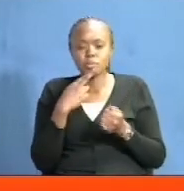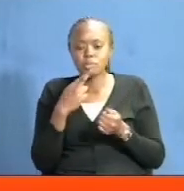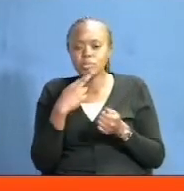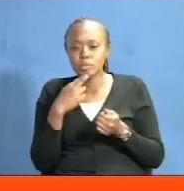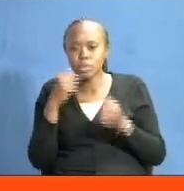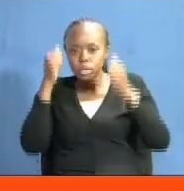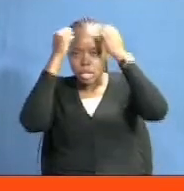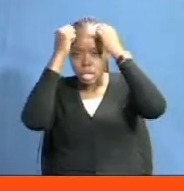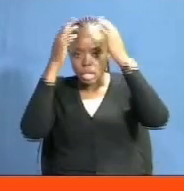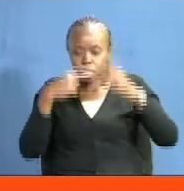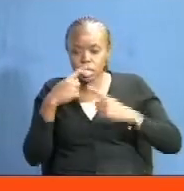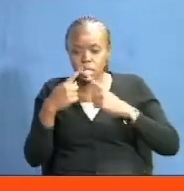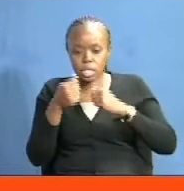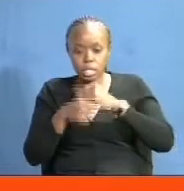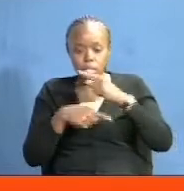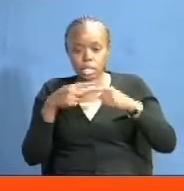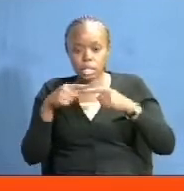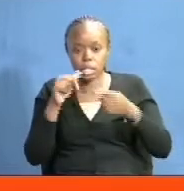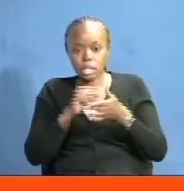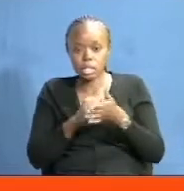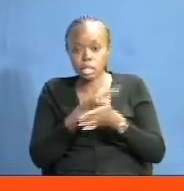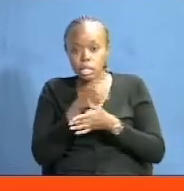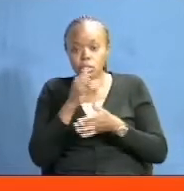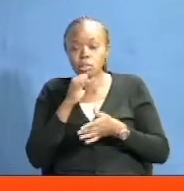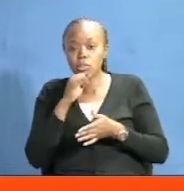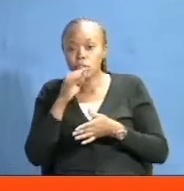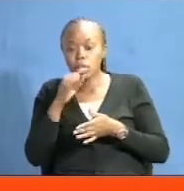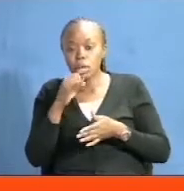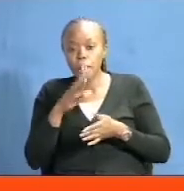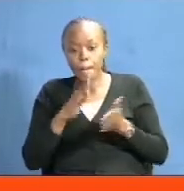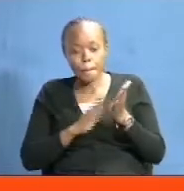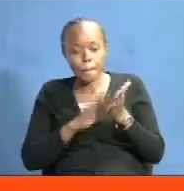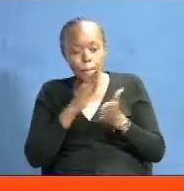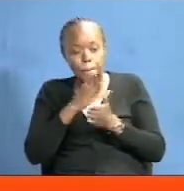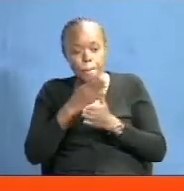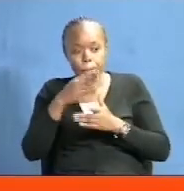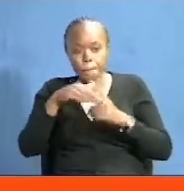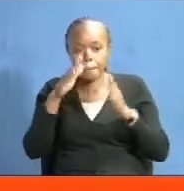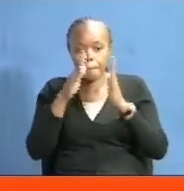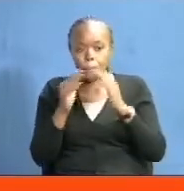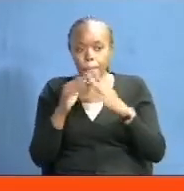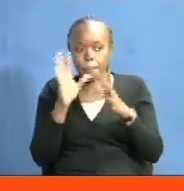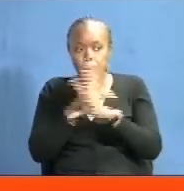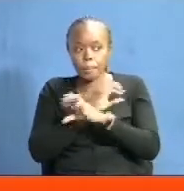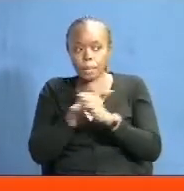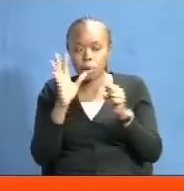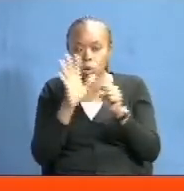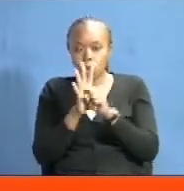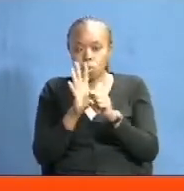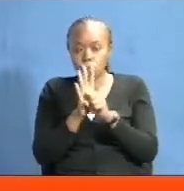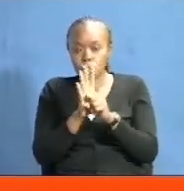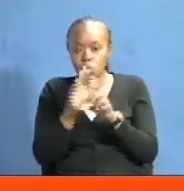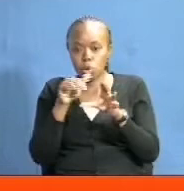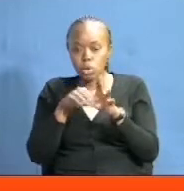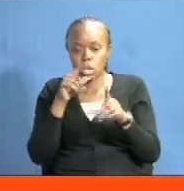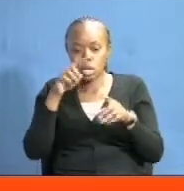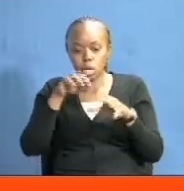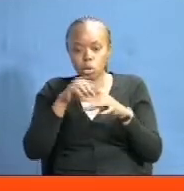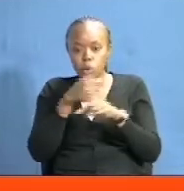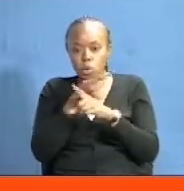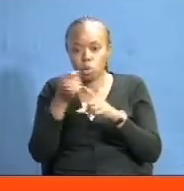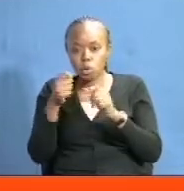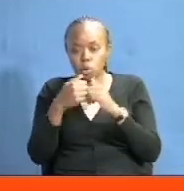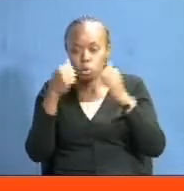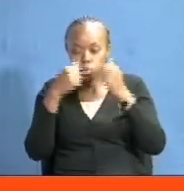students saying about it, considering that this is a bill that was passed in Parliament without much actively involving the